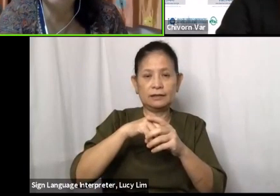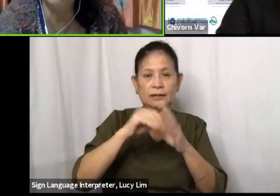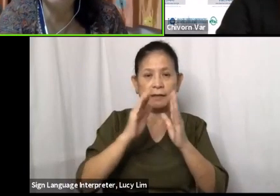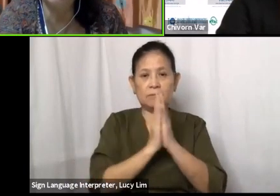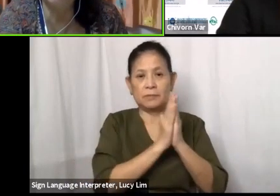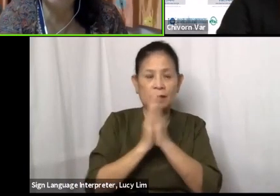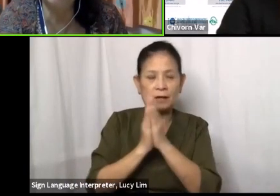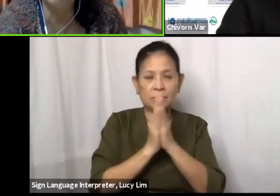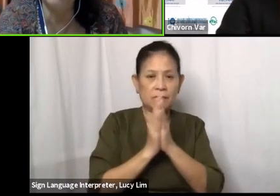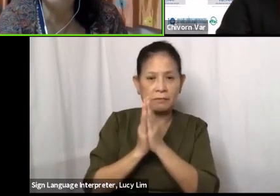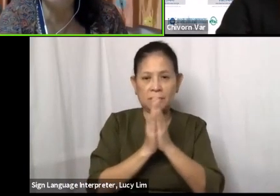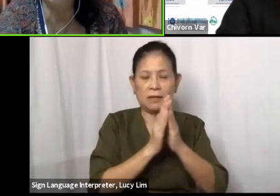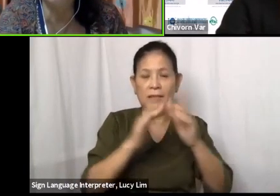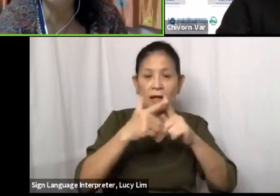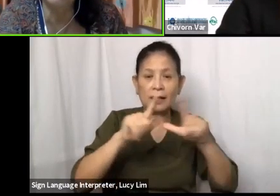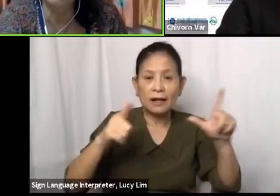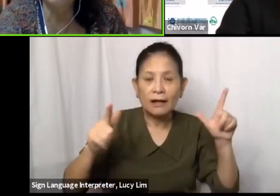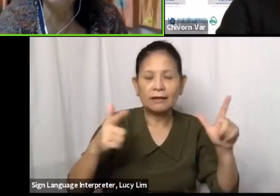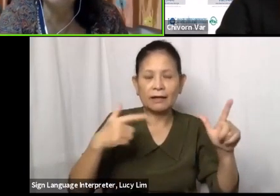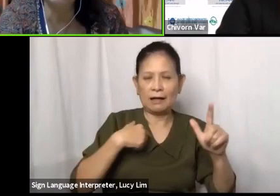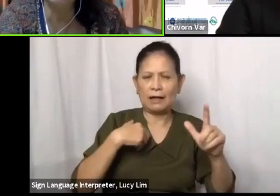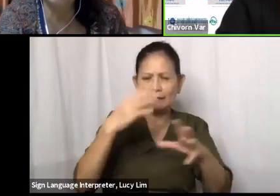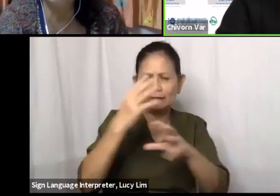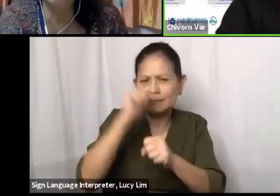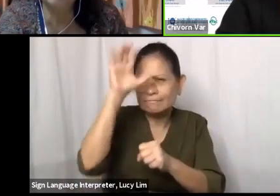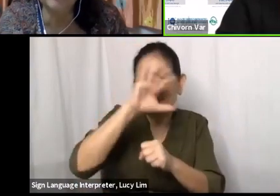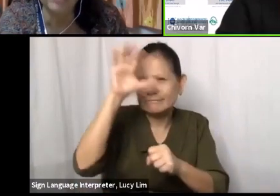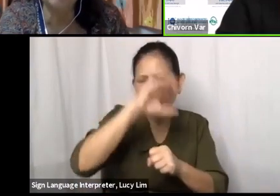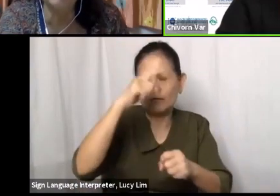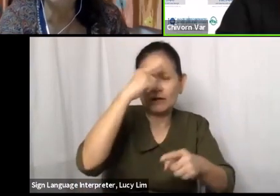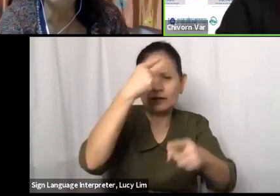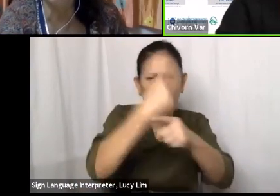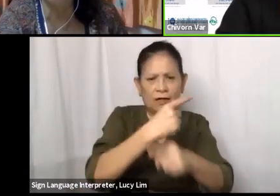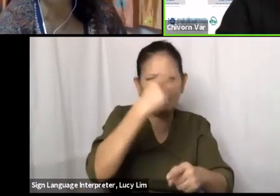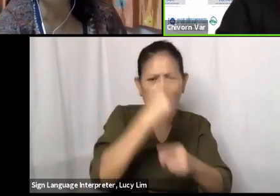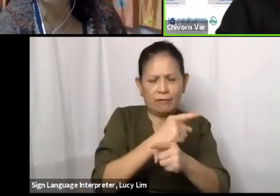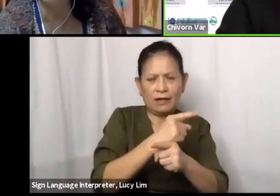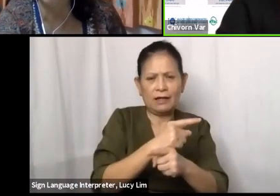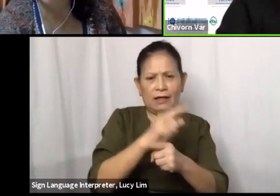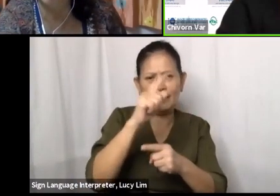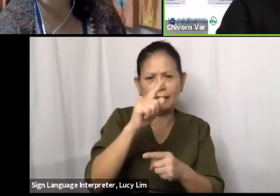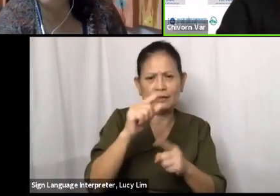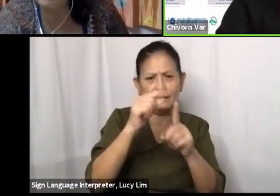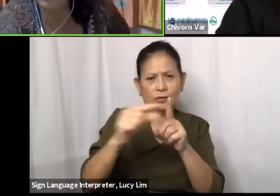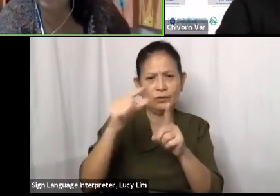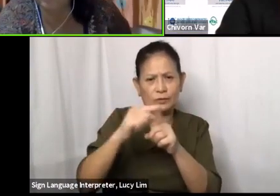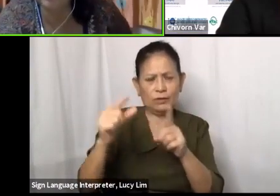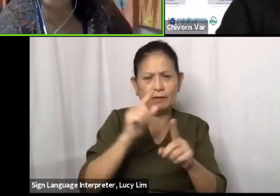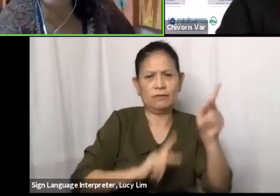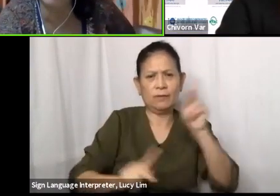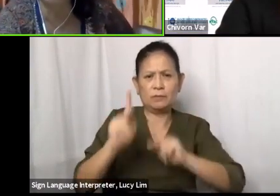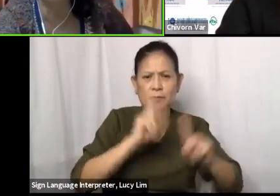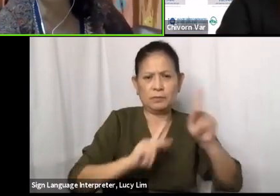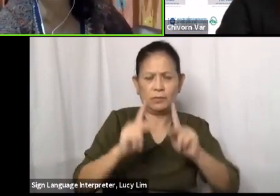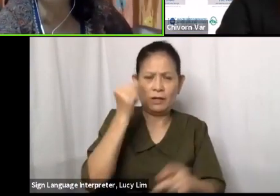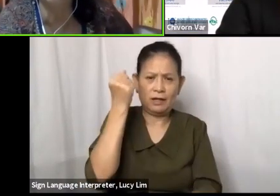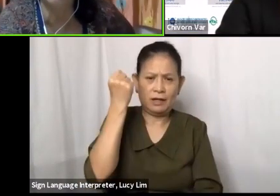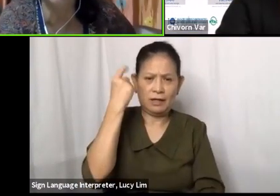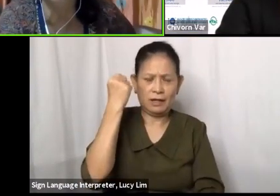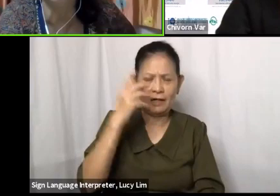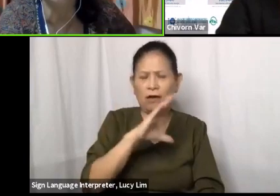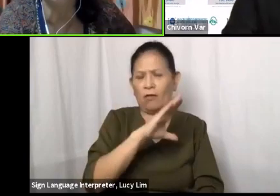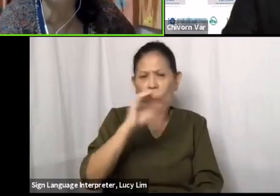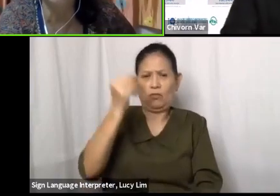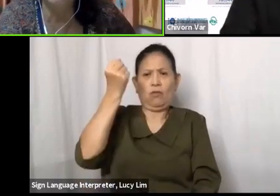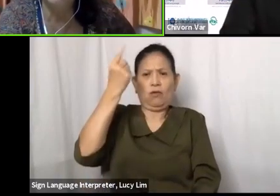get the right and more polite terms, the words which our people will understand, also realizing the sensitivity